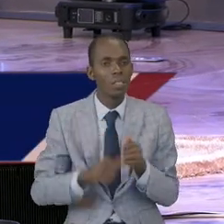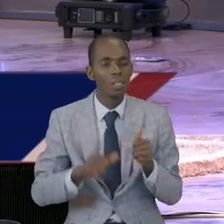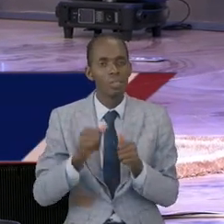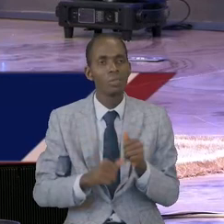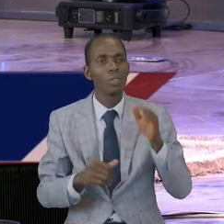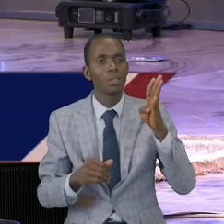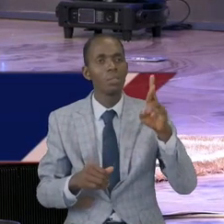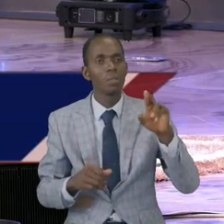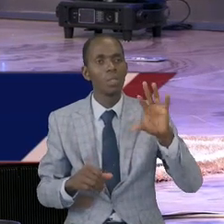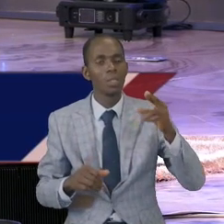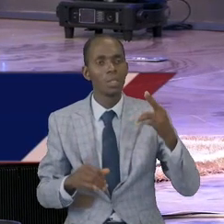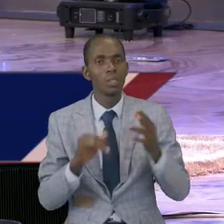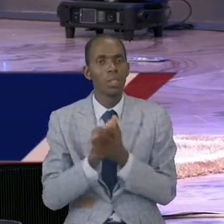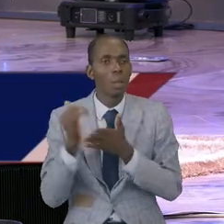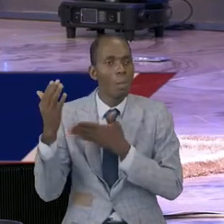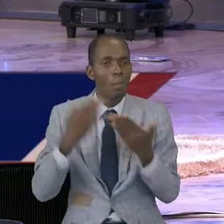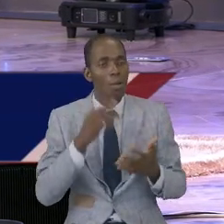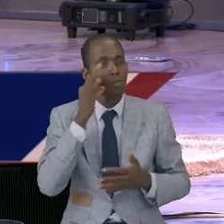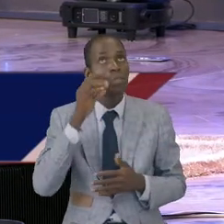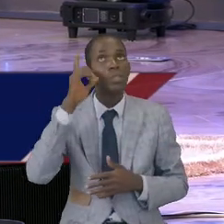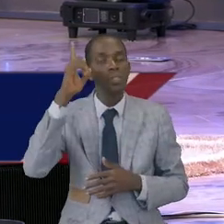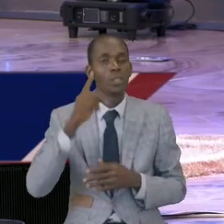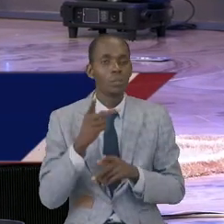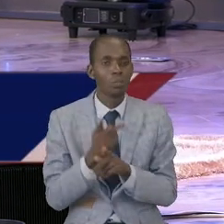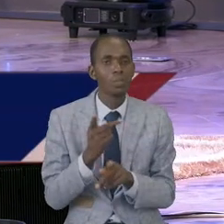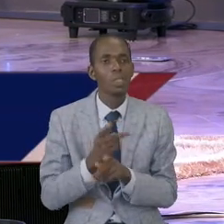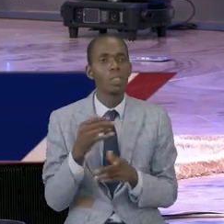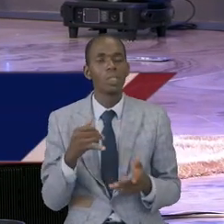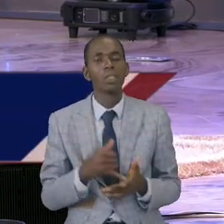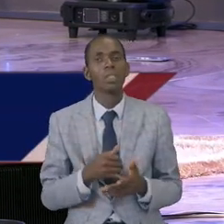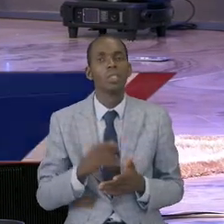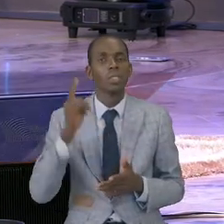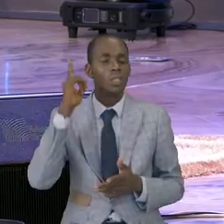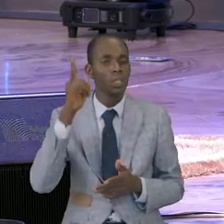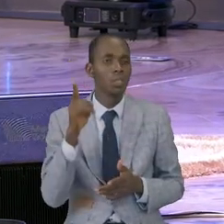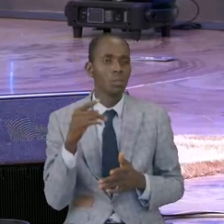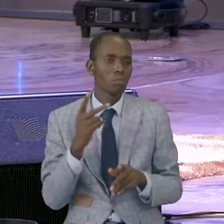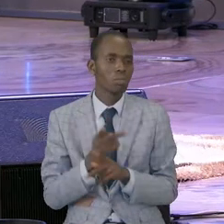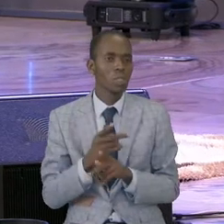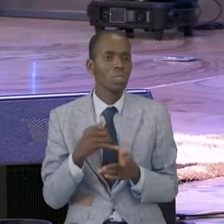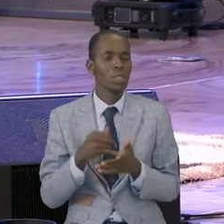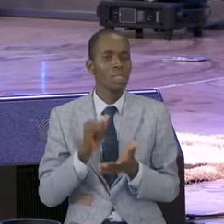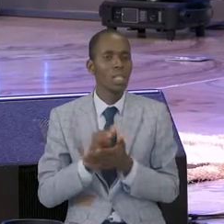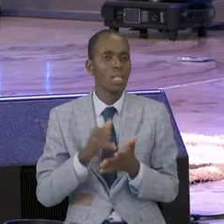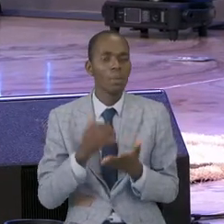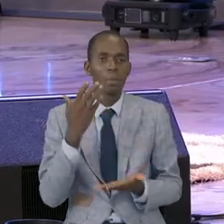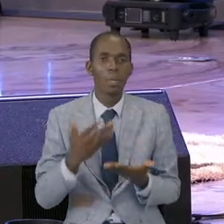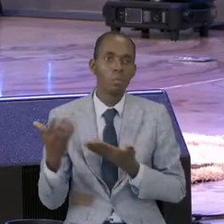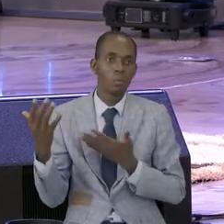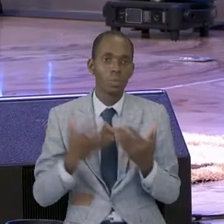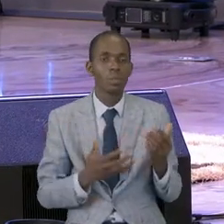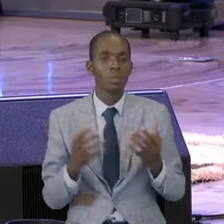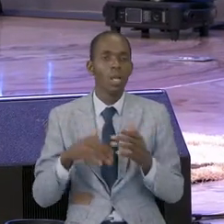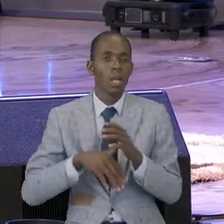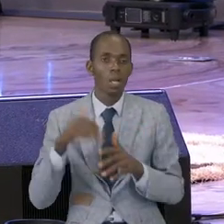branch that beareth fruit, he purgeth it, that it may bring forth more fruit.